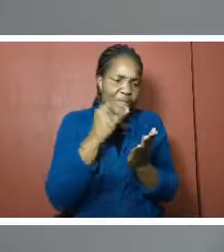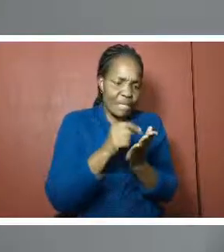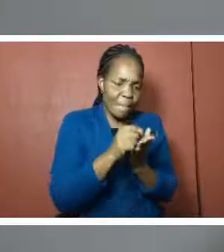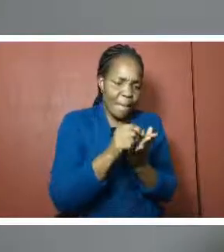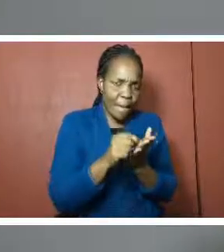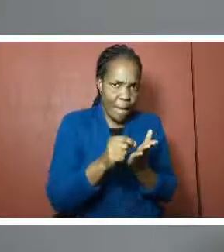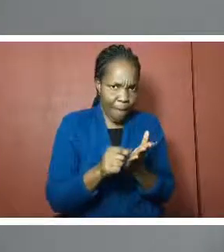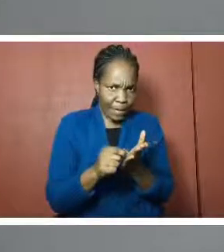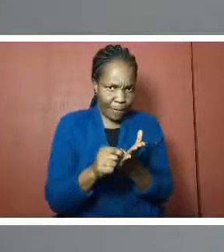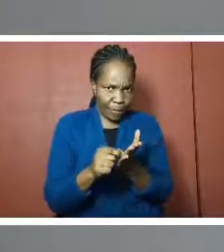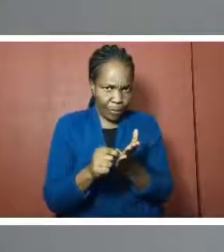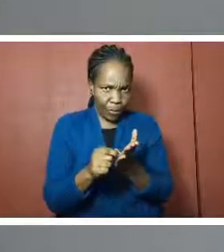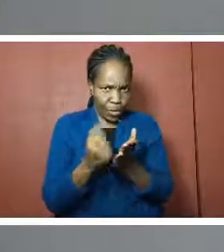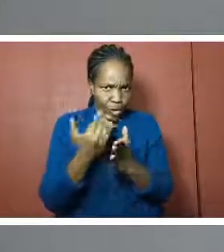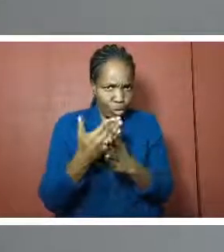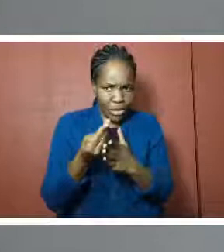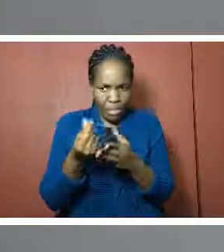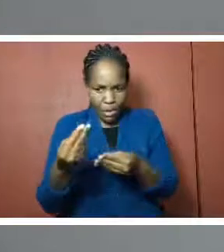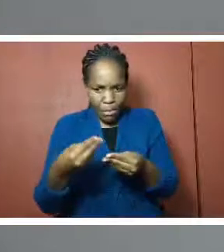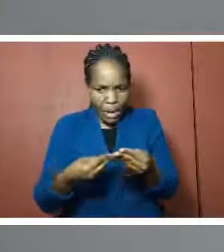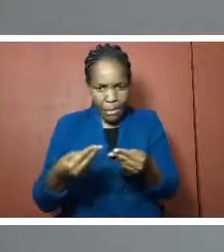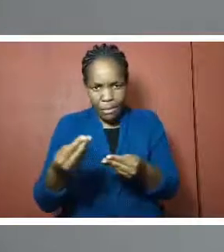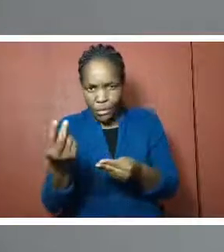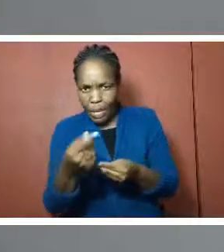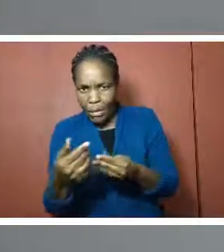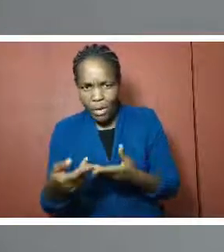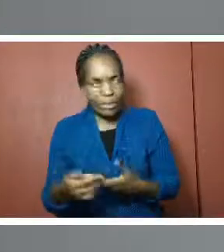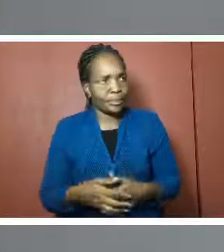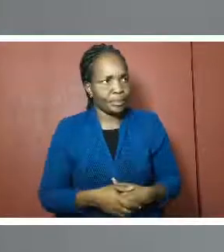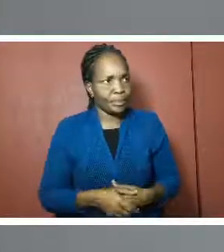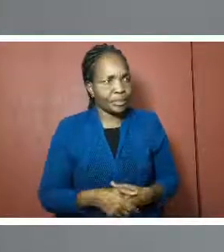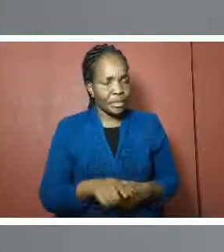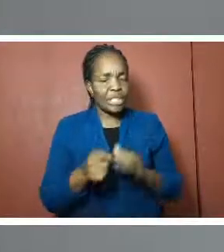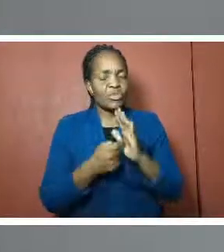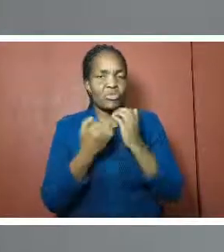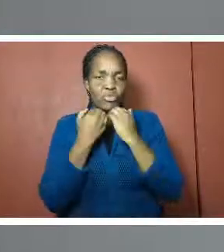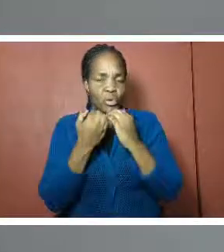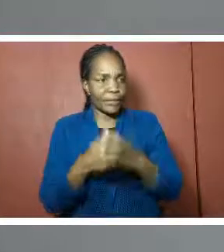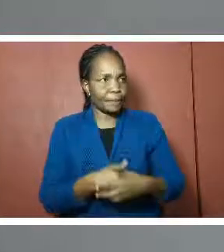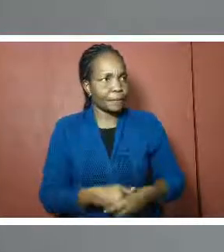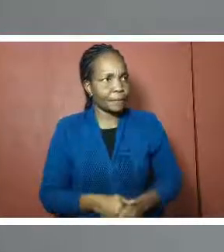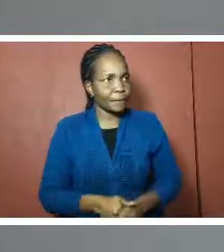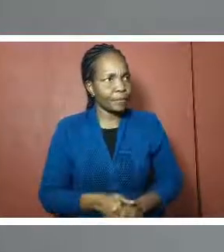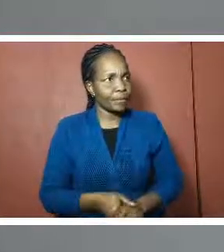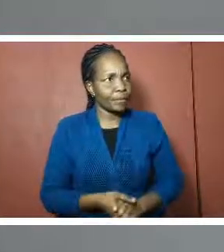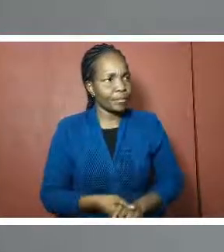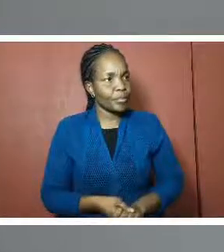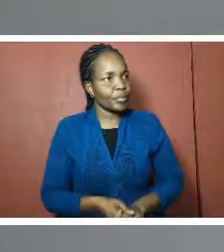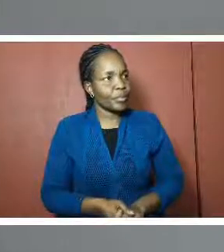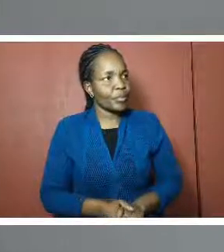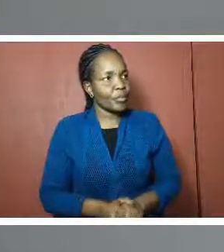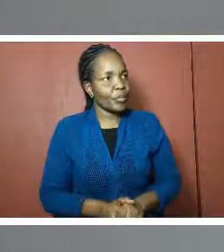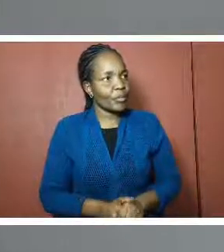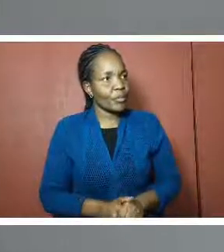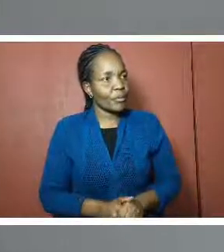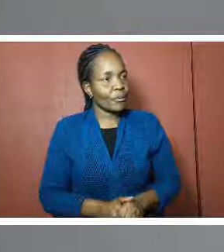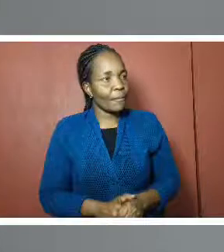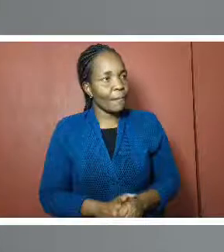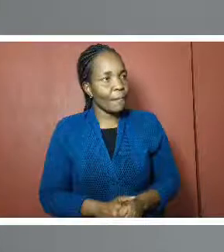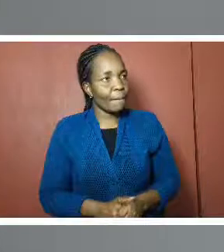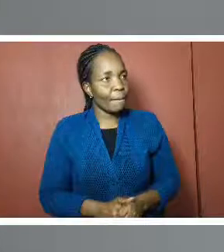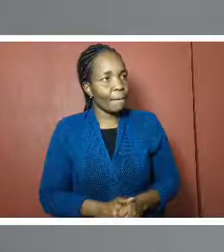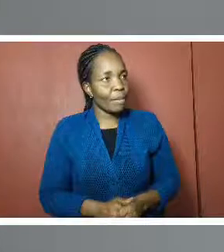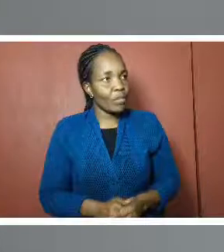very important. Yeah. That you, on the other side, if you are that good and you are